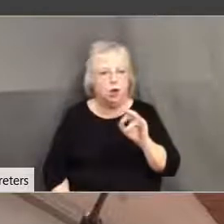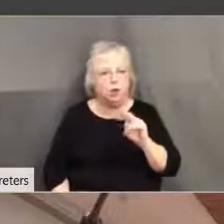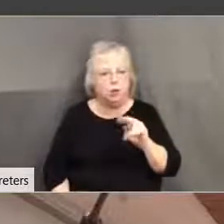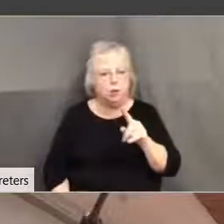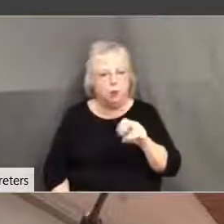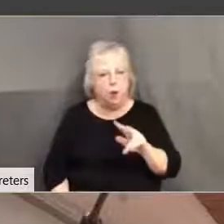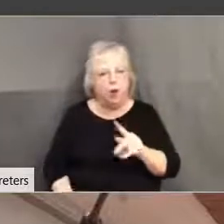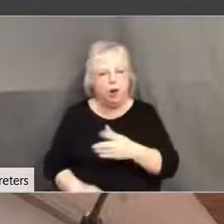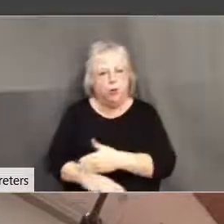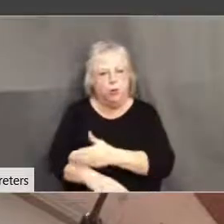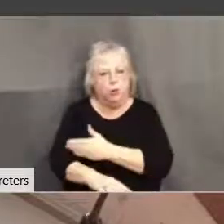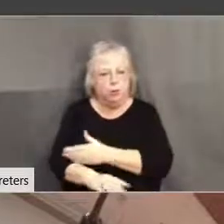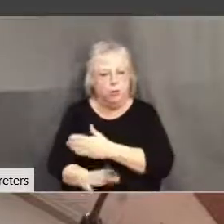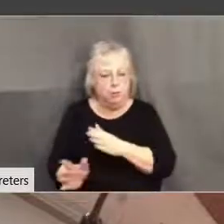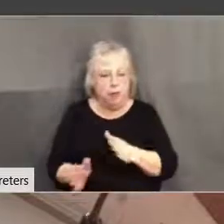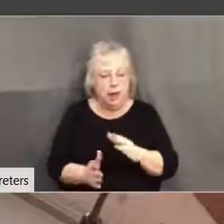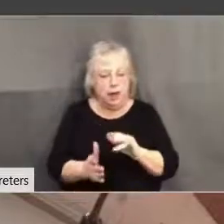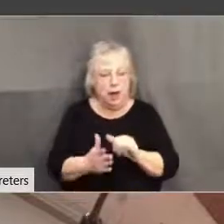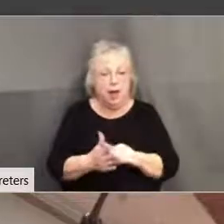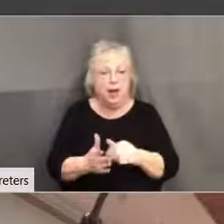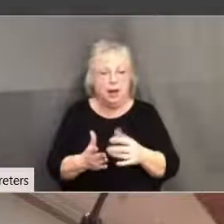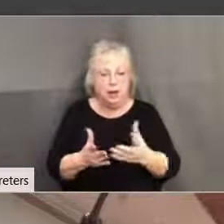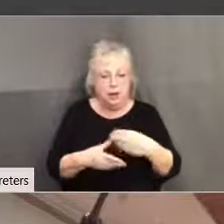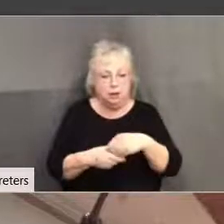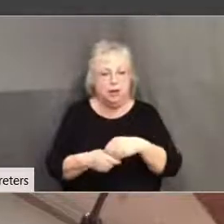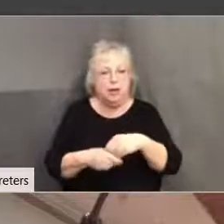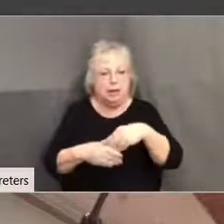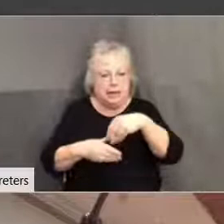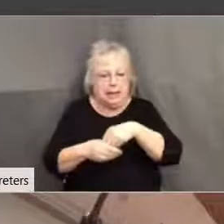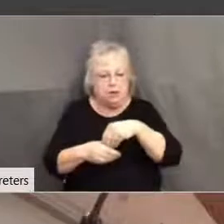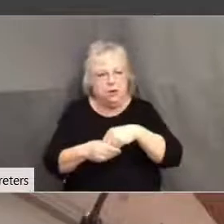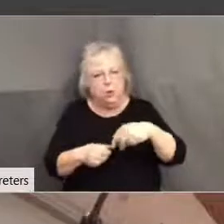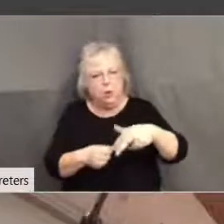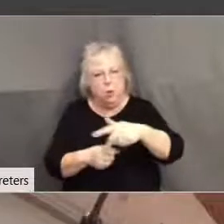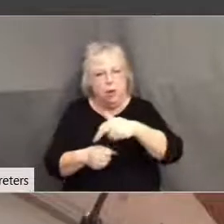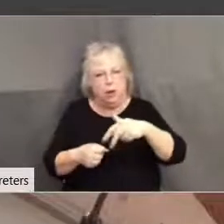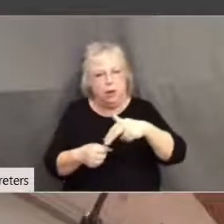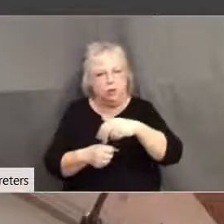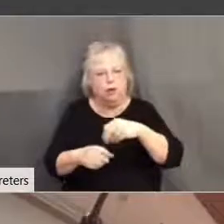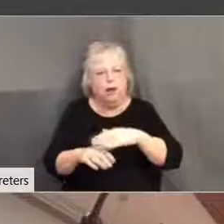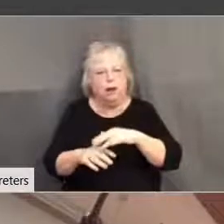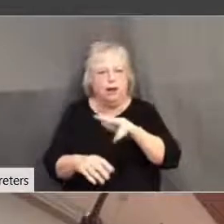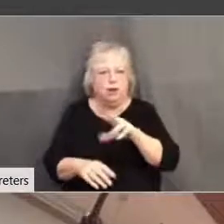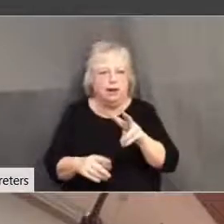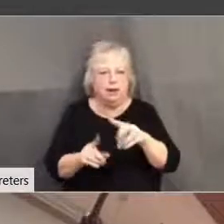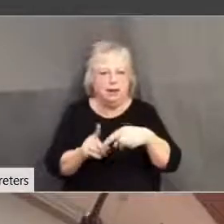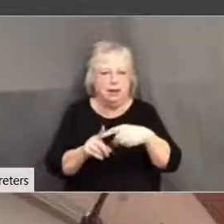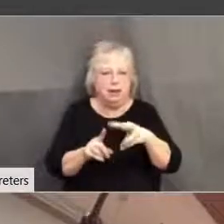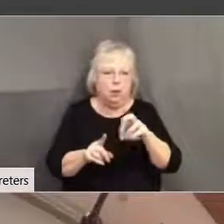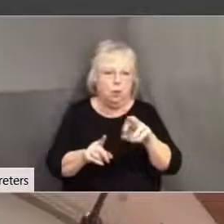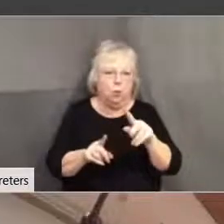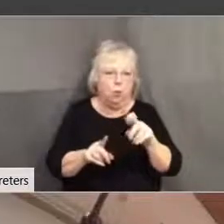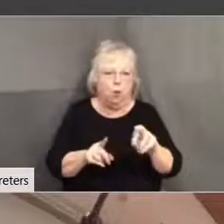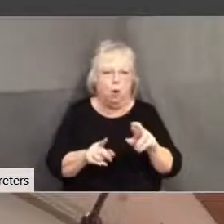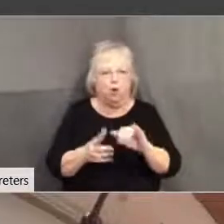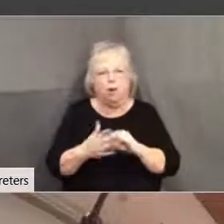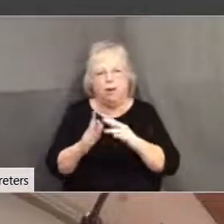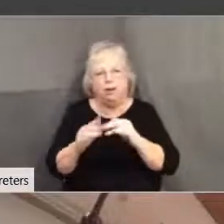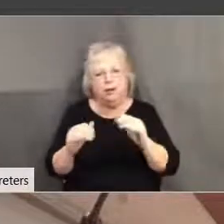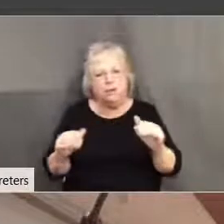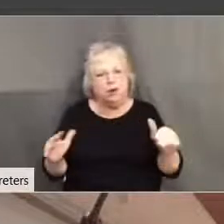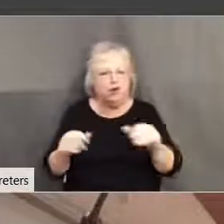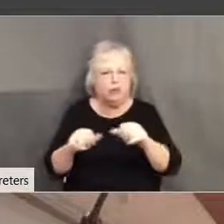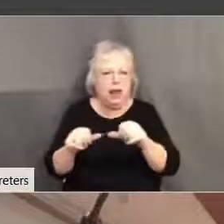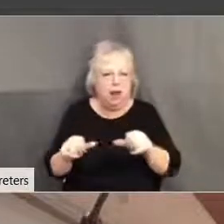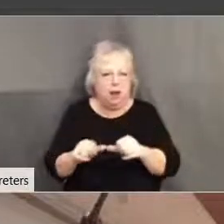an interior walking trail right there at 36 and Walker. That is a very diverse area. It gets a lot of people